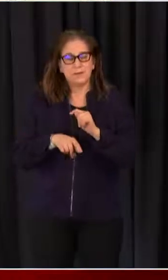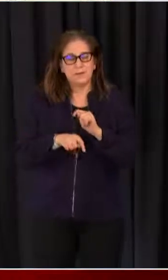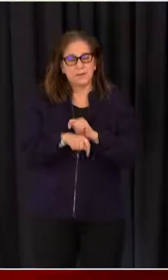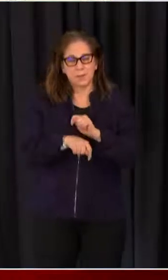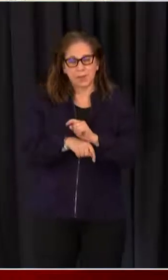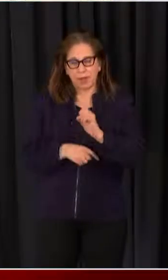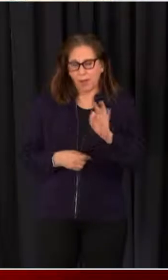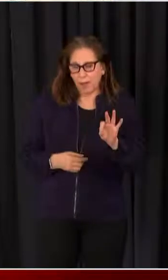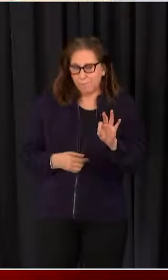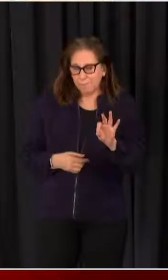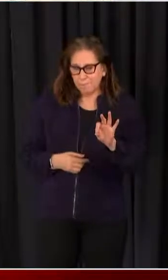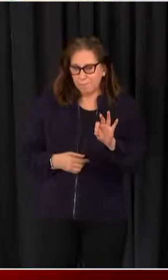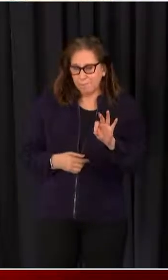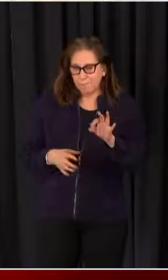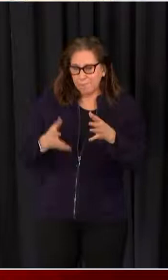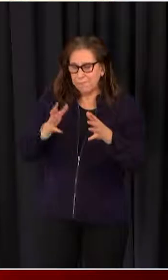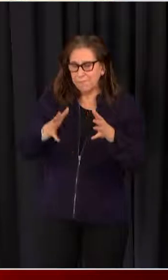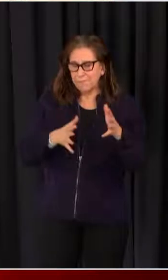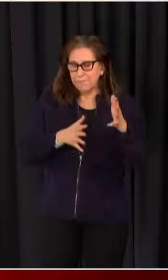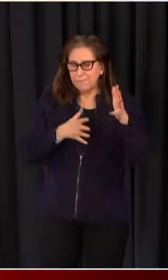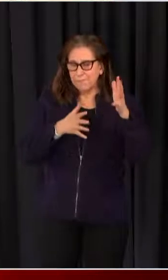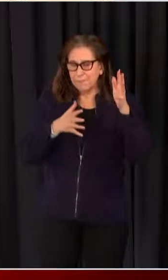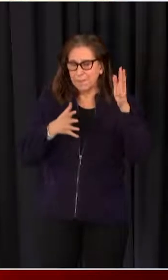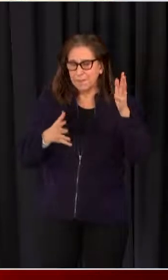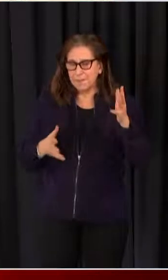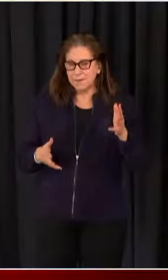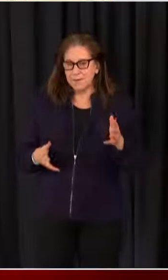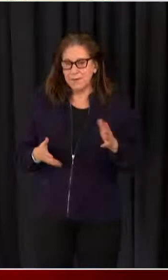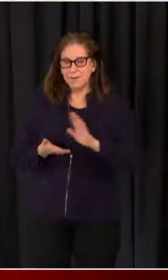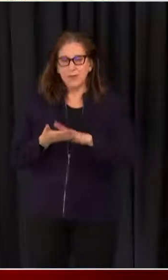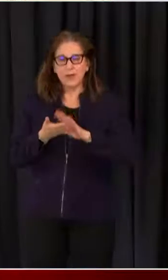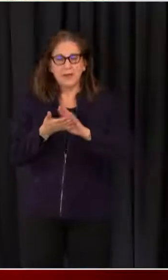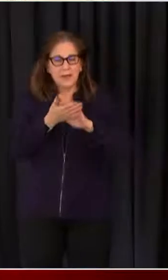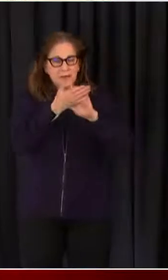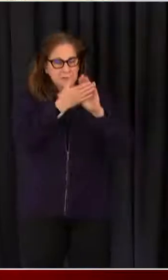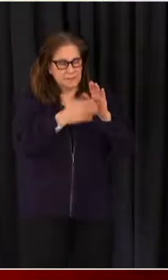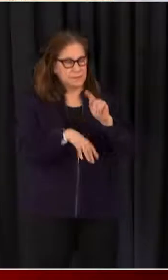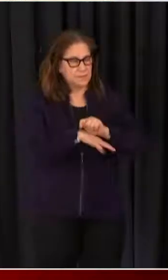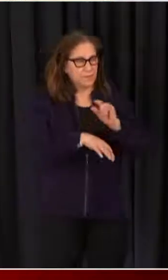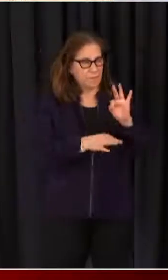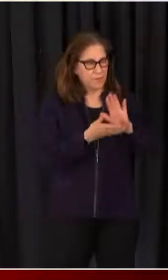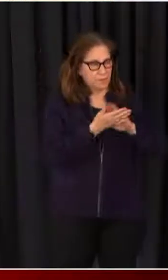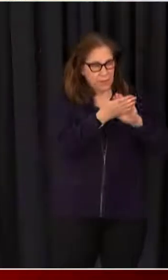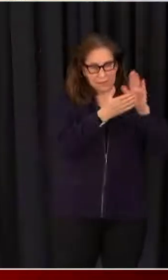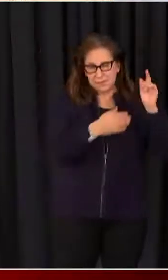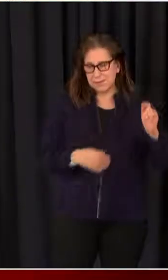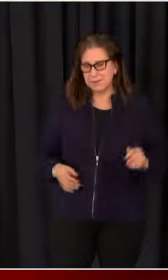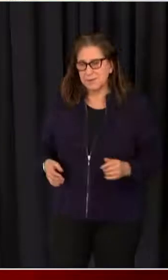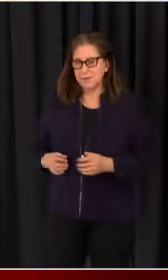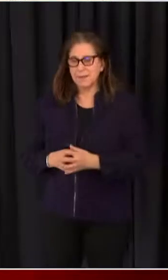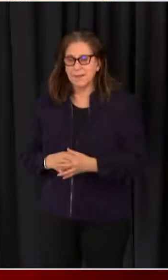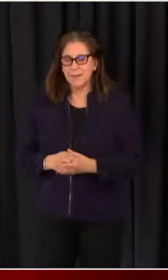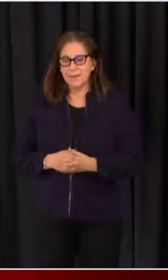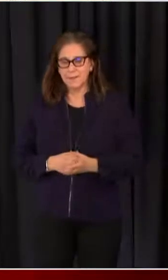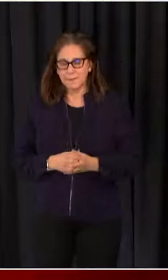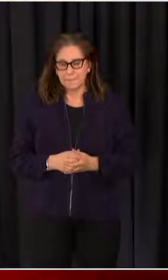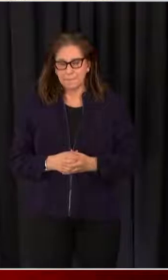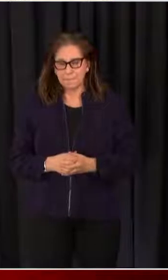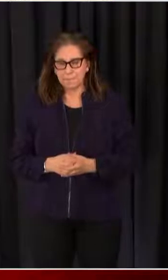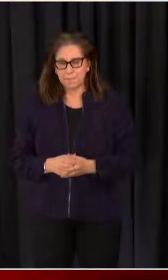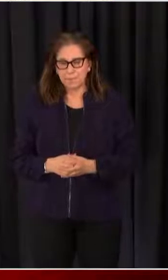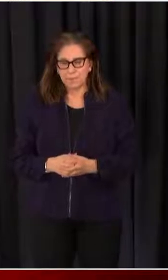are reaching out to their neighbors and parishioners to participate in